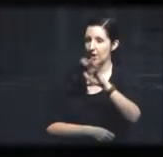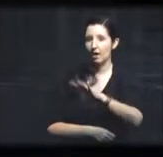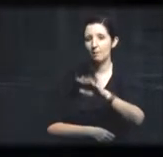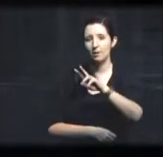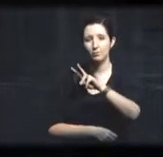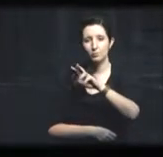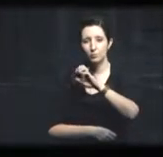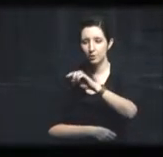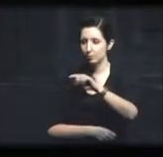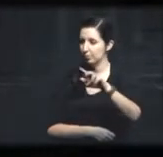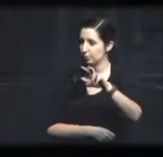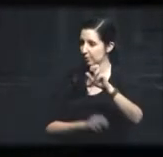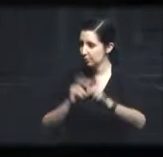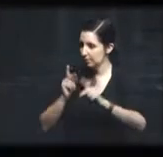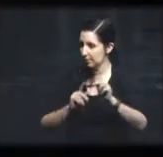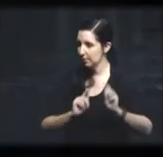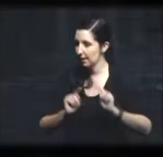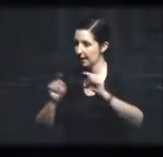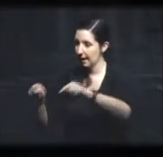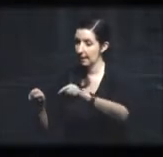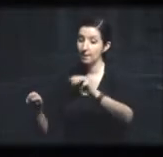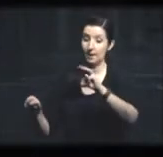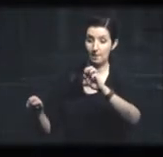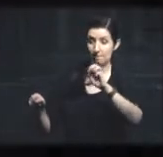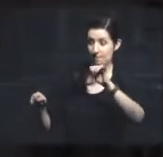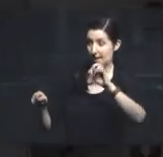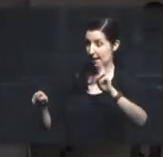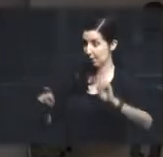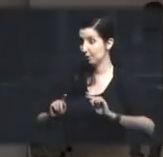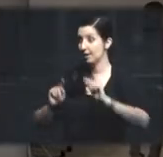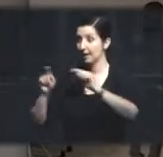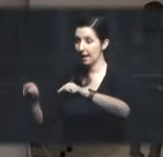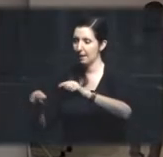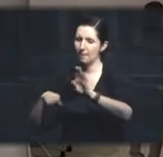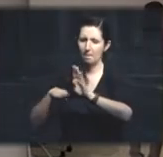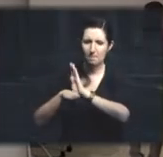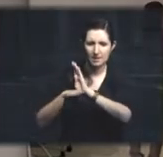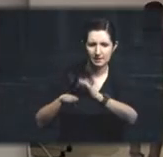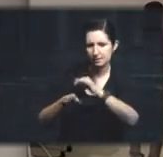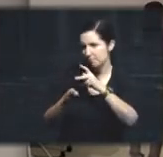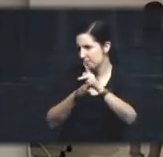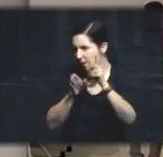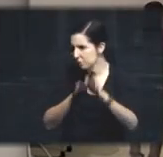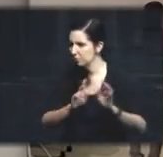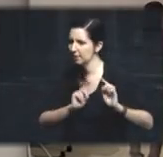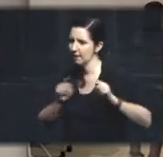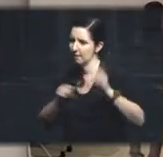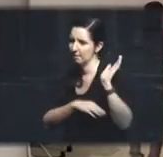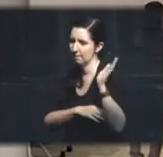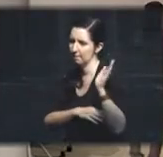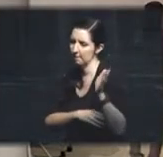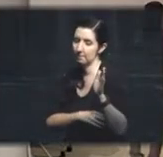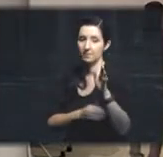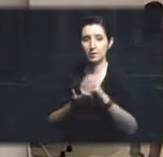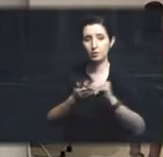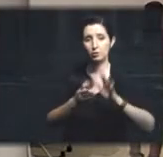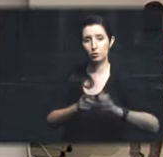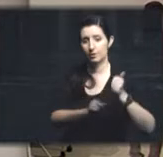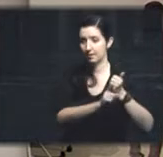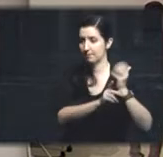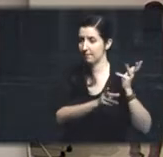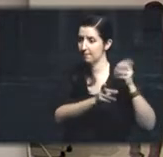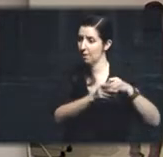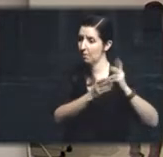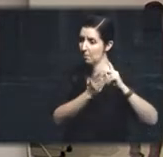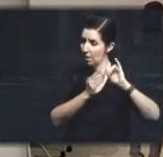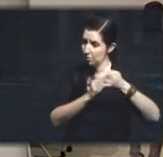estimate. We had the mayor came and spoke, some entrepreneurs came and spoke, students who had been involved with the program spoke, and I spoke on